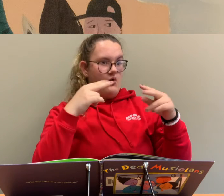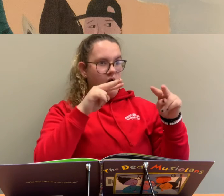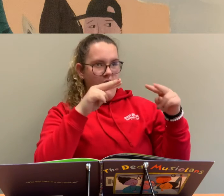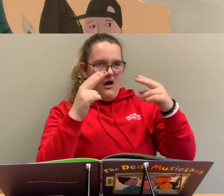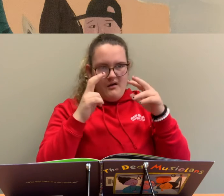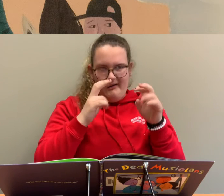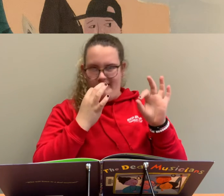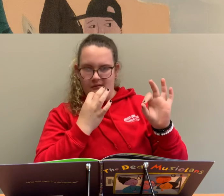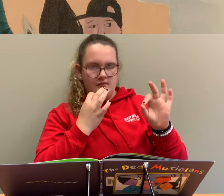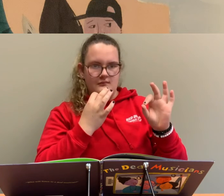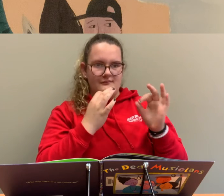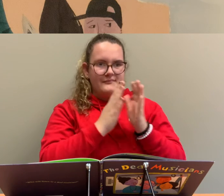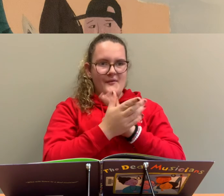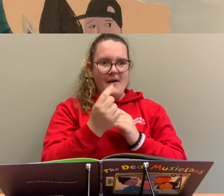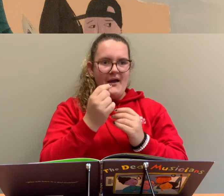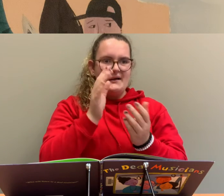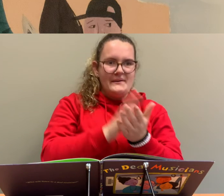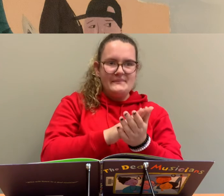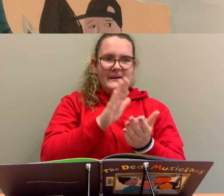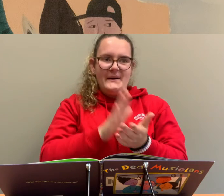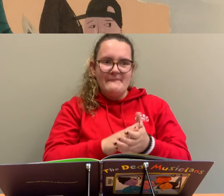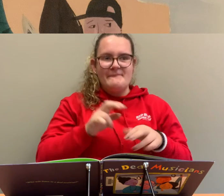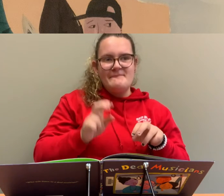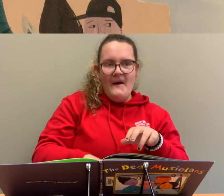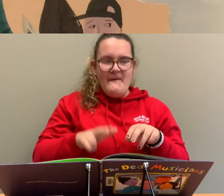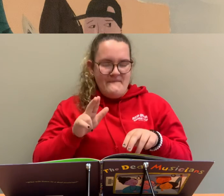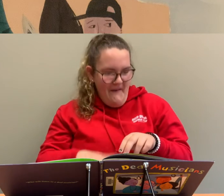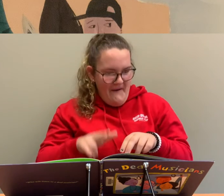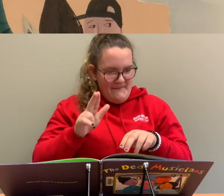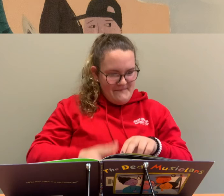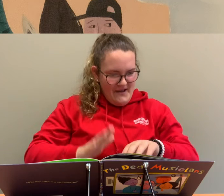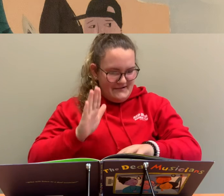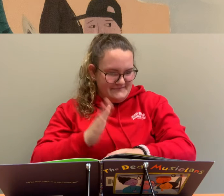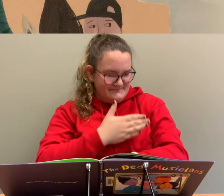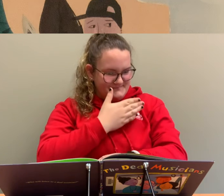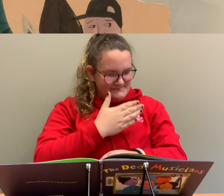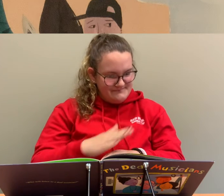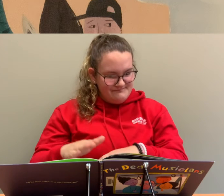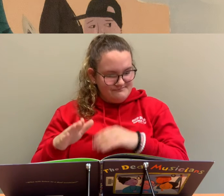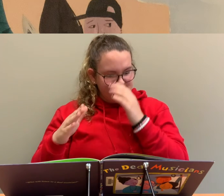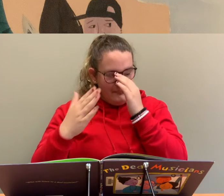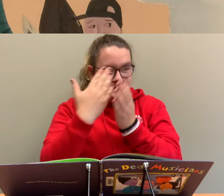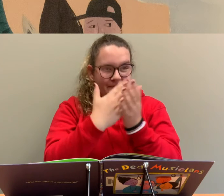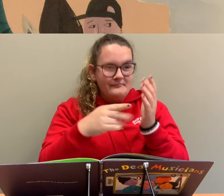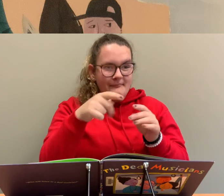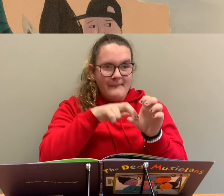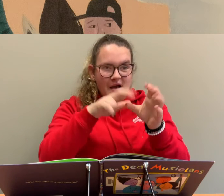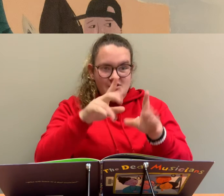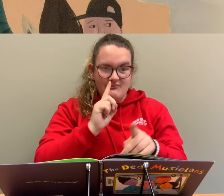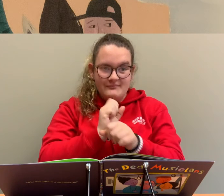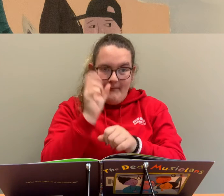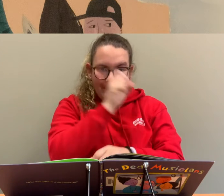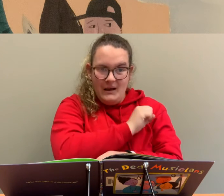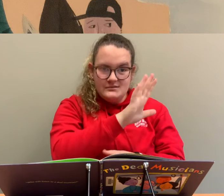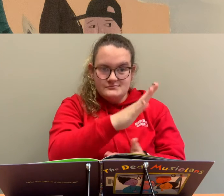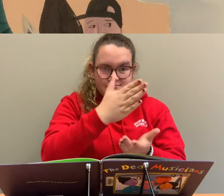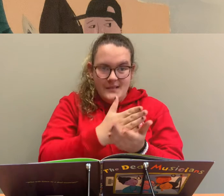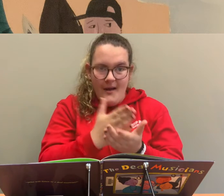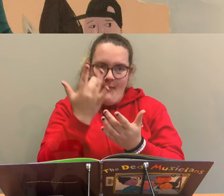noticed and used to watch them. They all started clapping and tapping their feet along with the